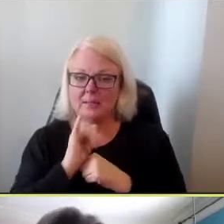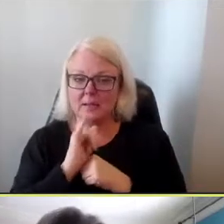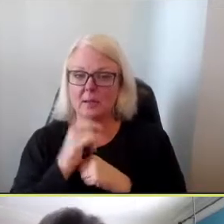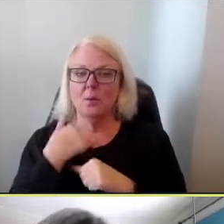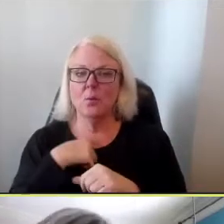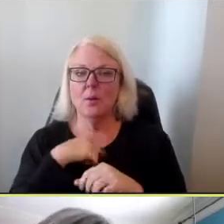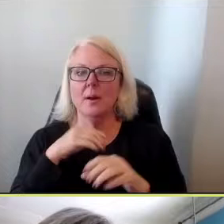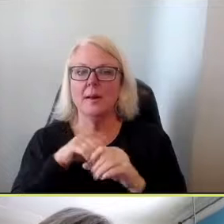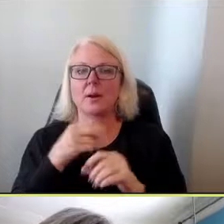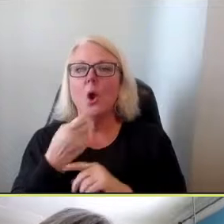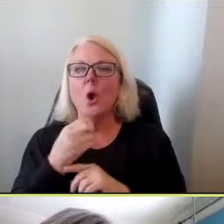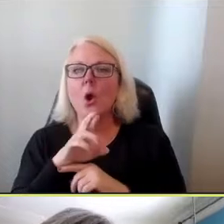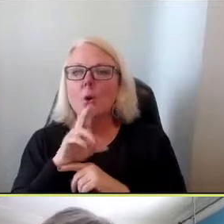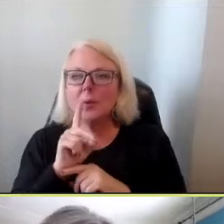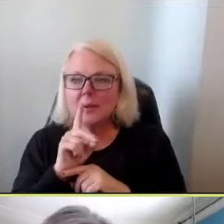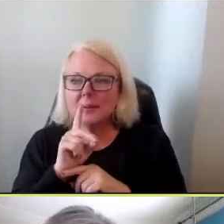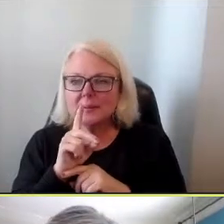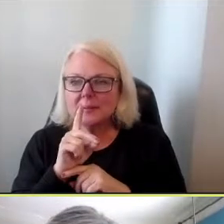in a herd.